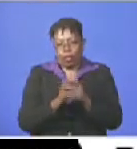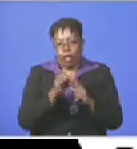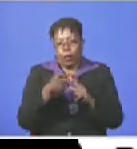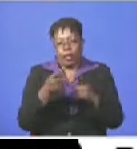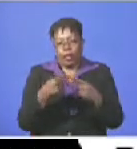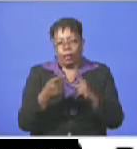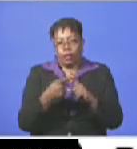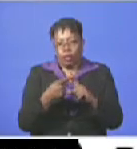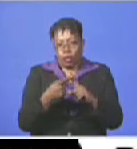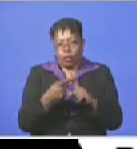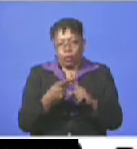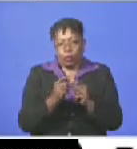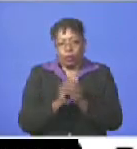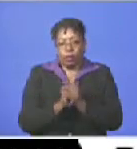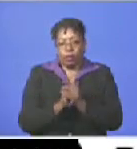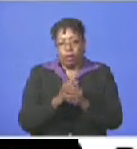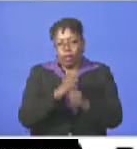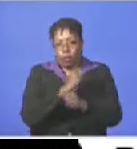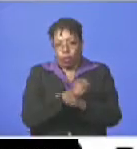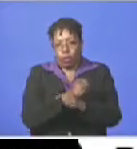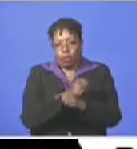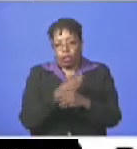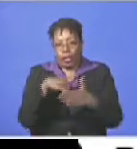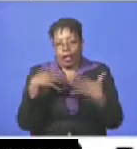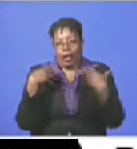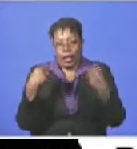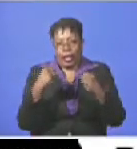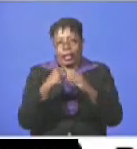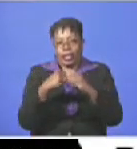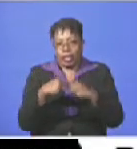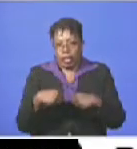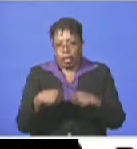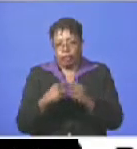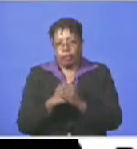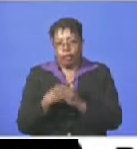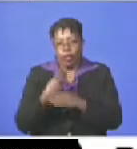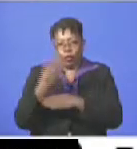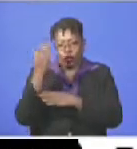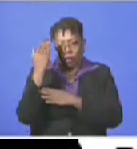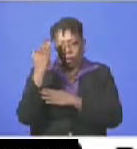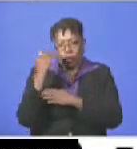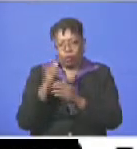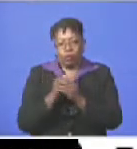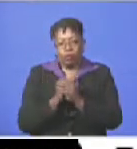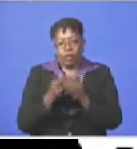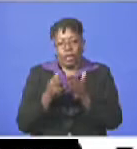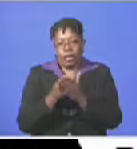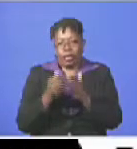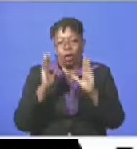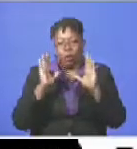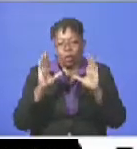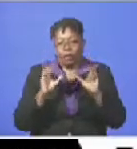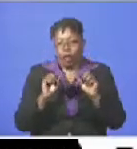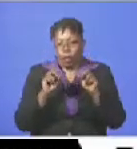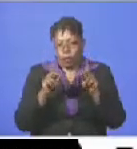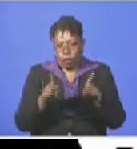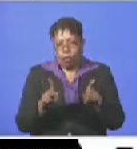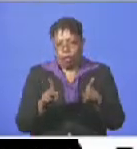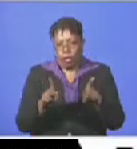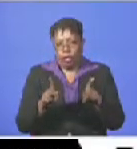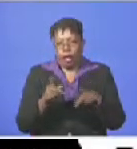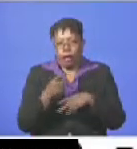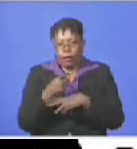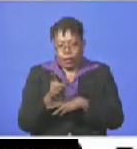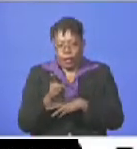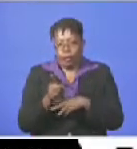the associates or the employees within our health system, we know that this is an amazing opportunity for them